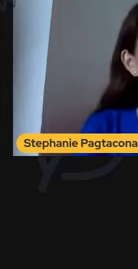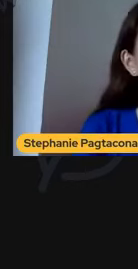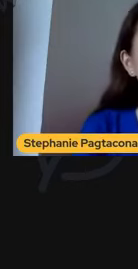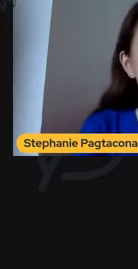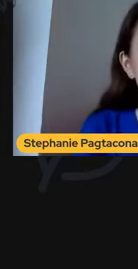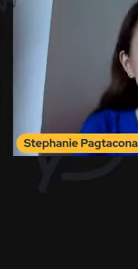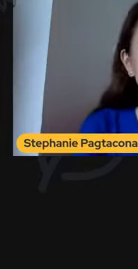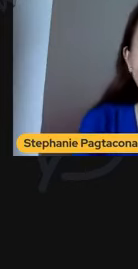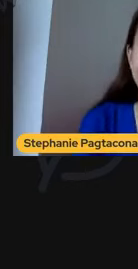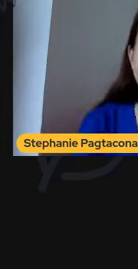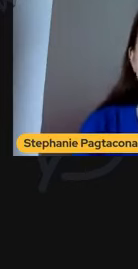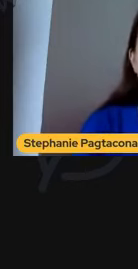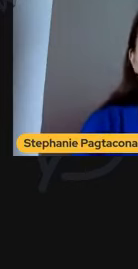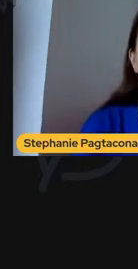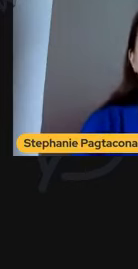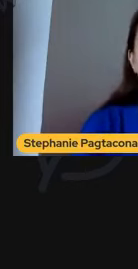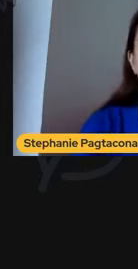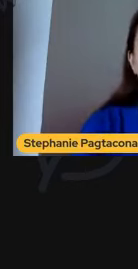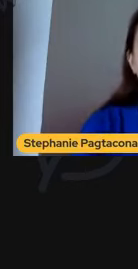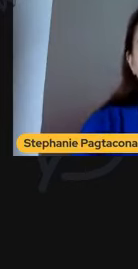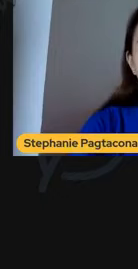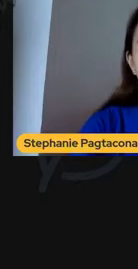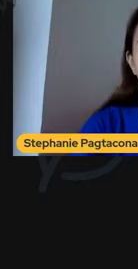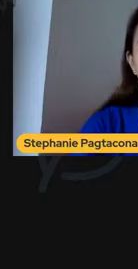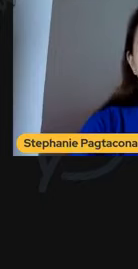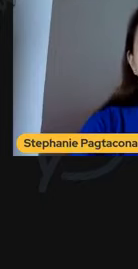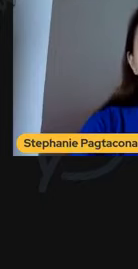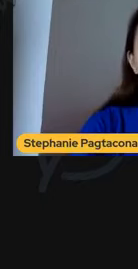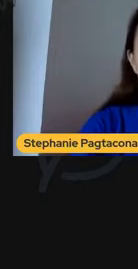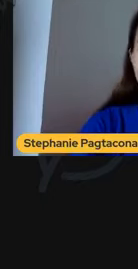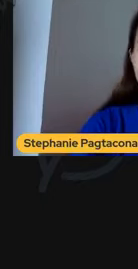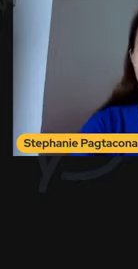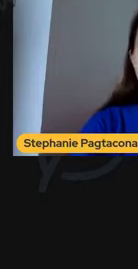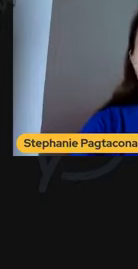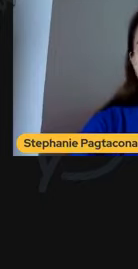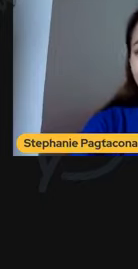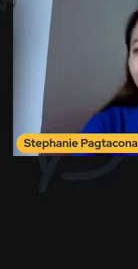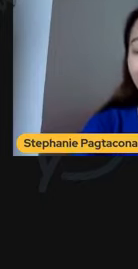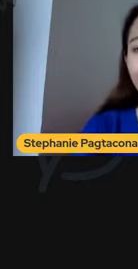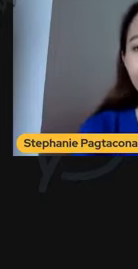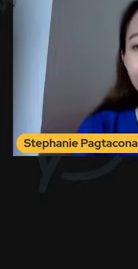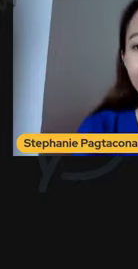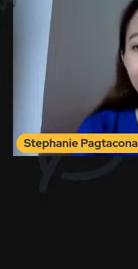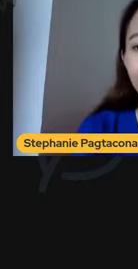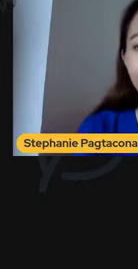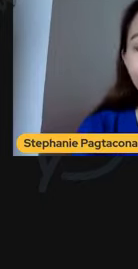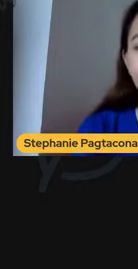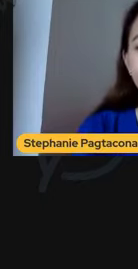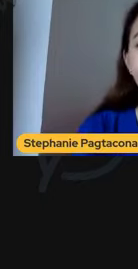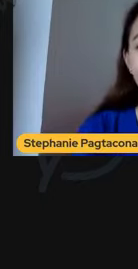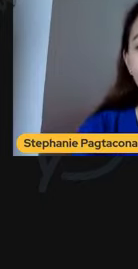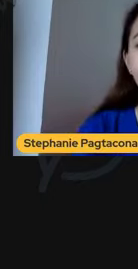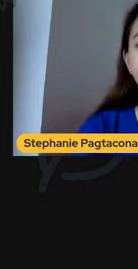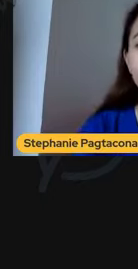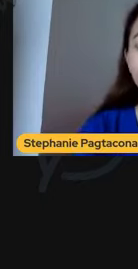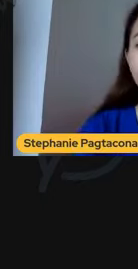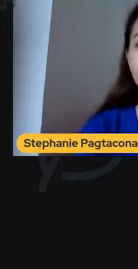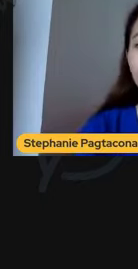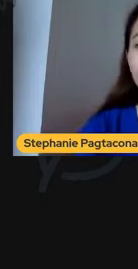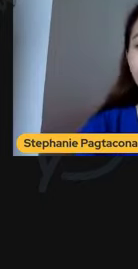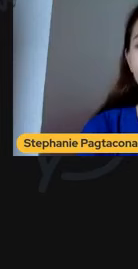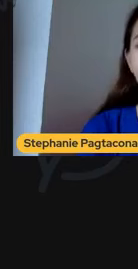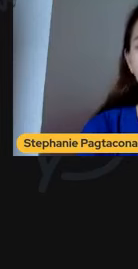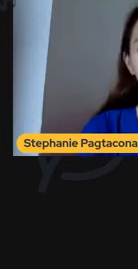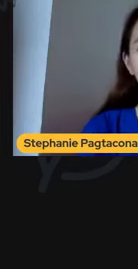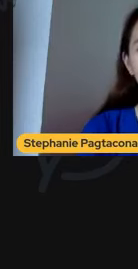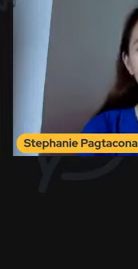Down Syndrome, Lexi? Good question, Steph. It is the second webinar series of Hands in Inclusion and one of the major